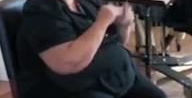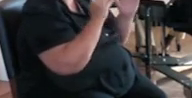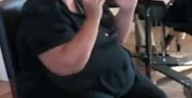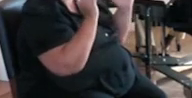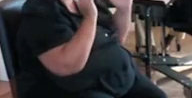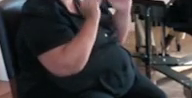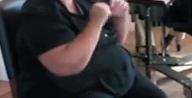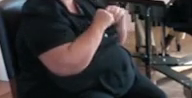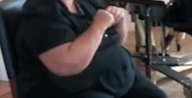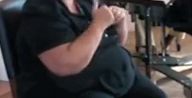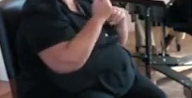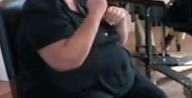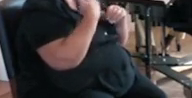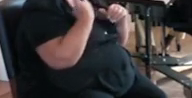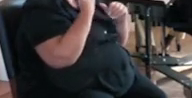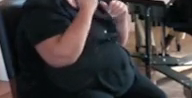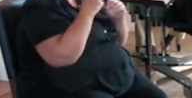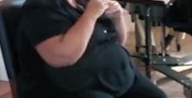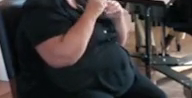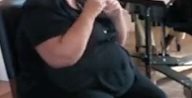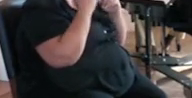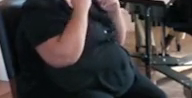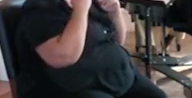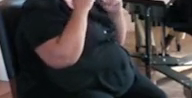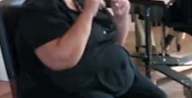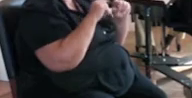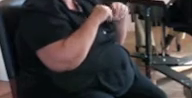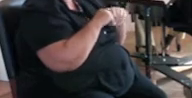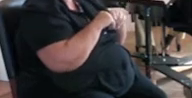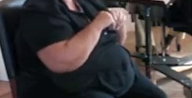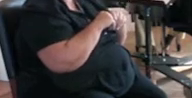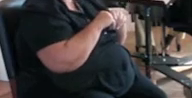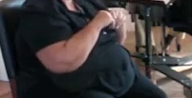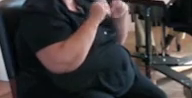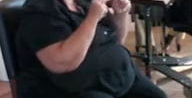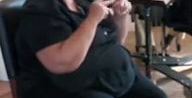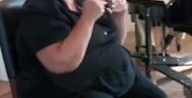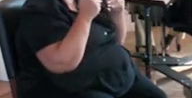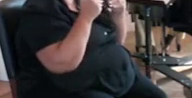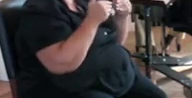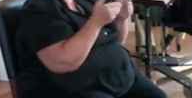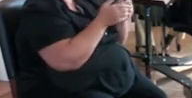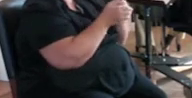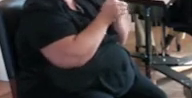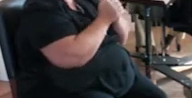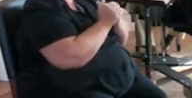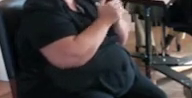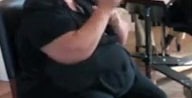And does anyone have any other announcements? Okay, then let us worship God.